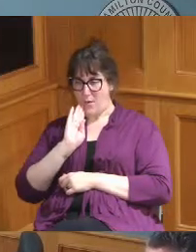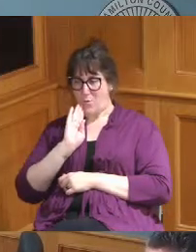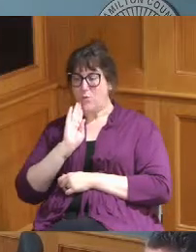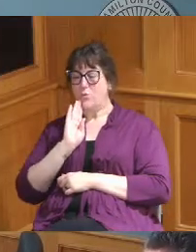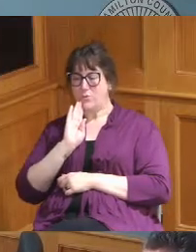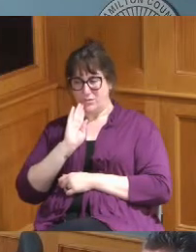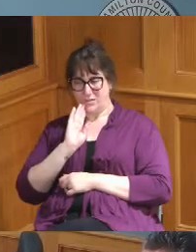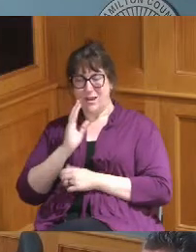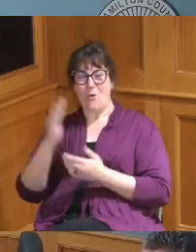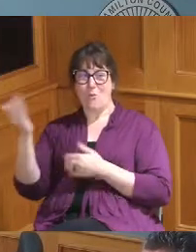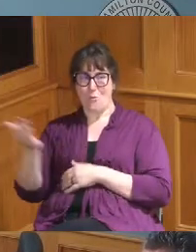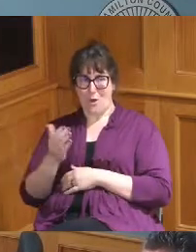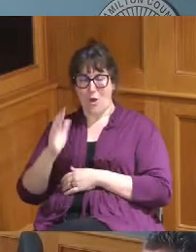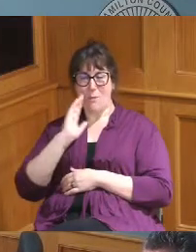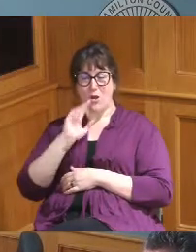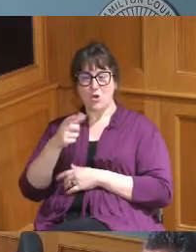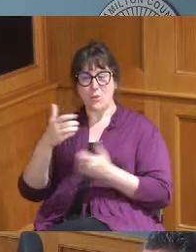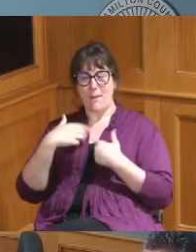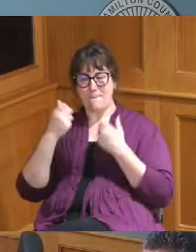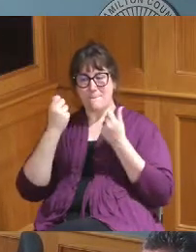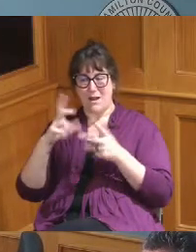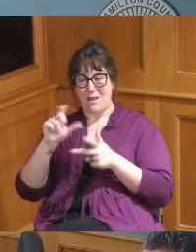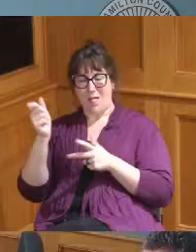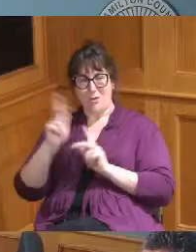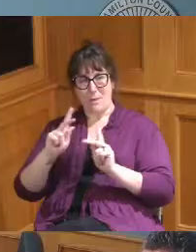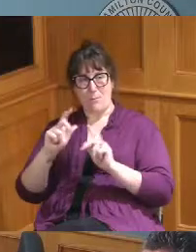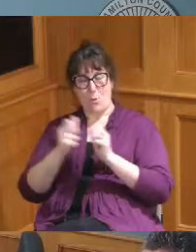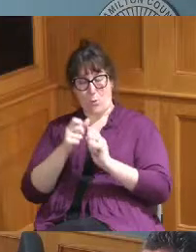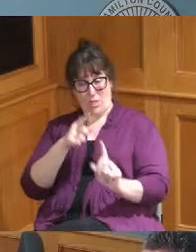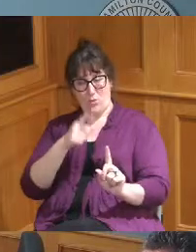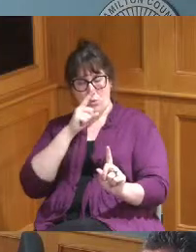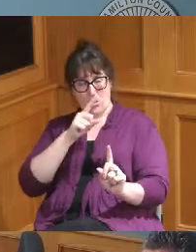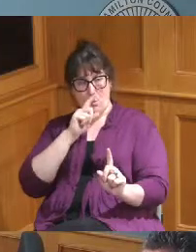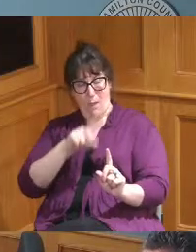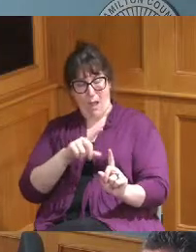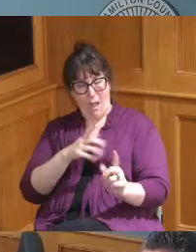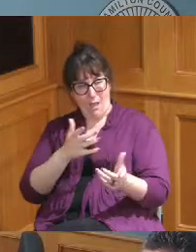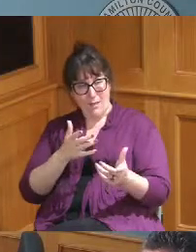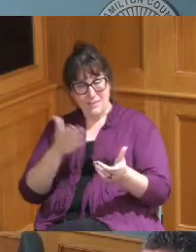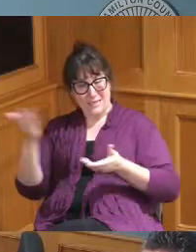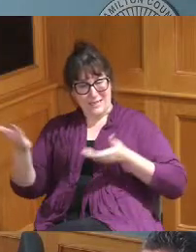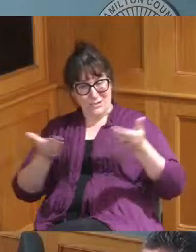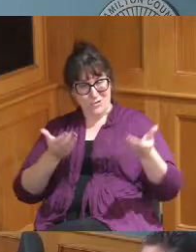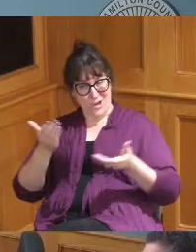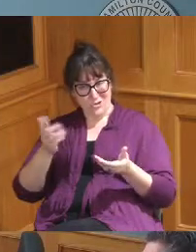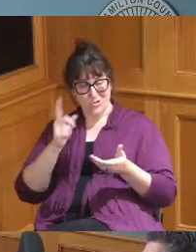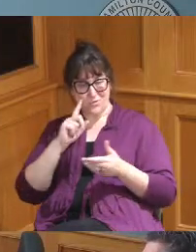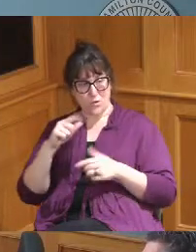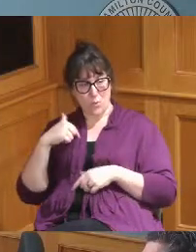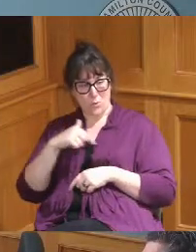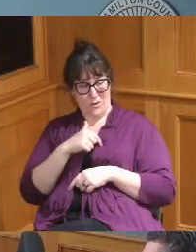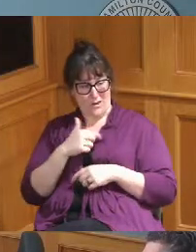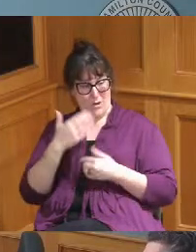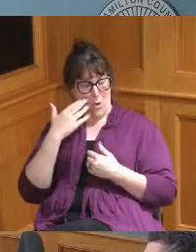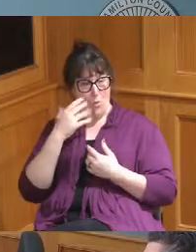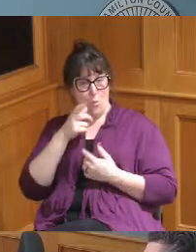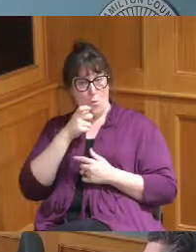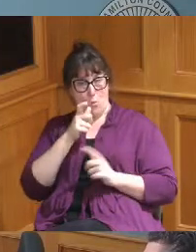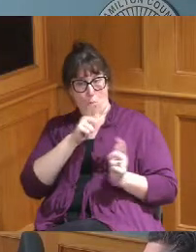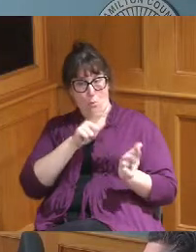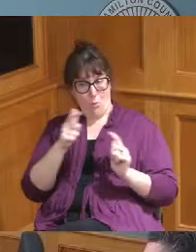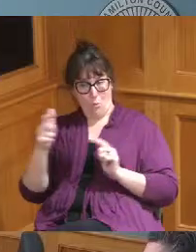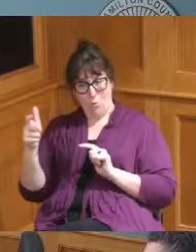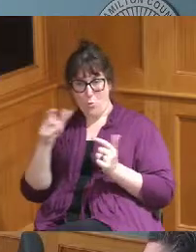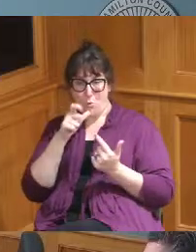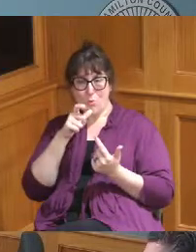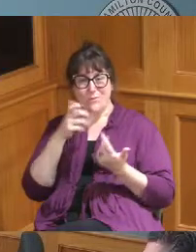understand you've got some other folks with you. So if you would mind doing introductions so we know who's in the room, and we're looking